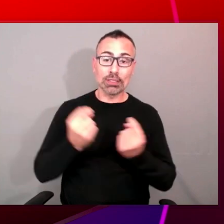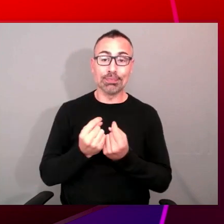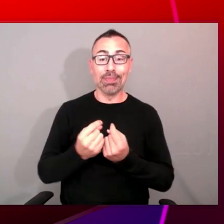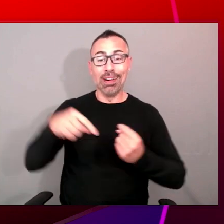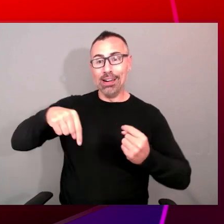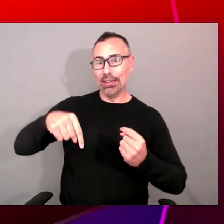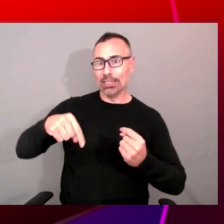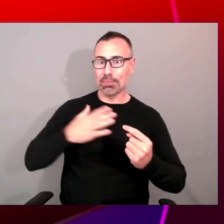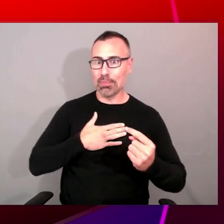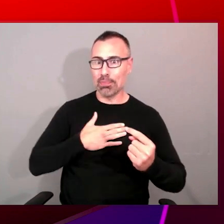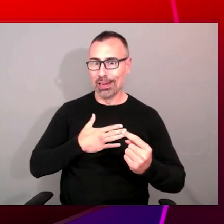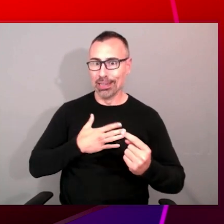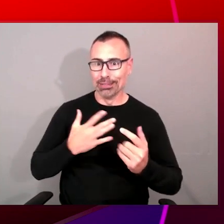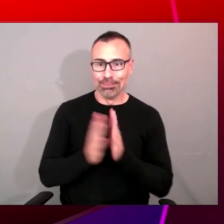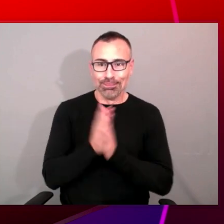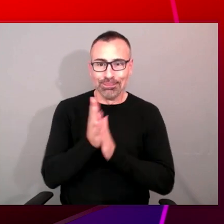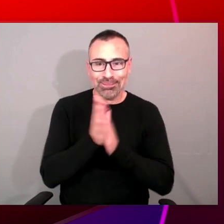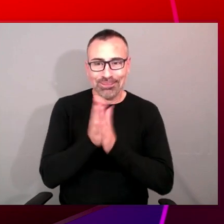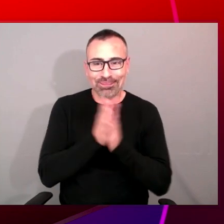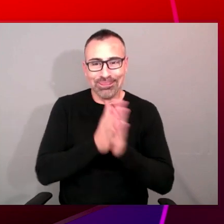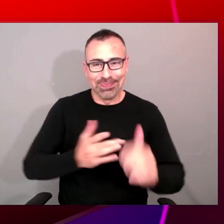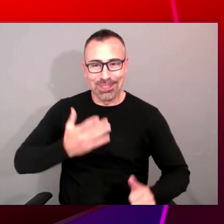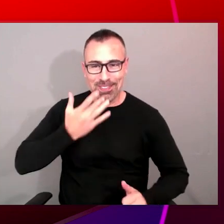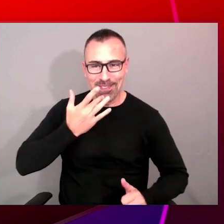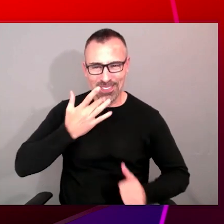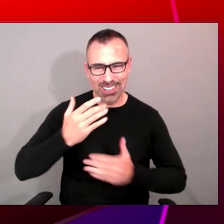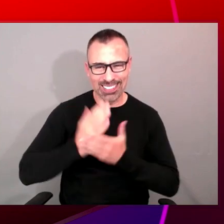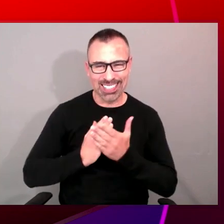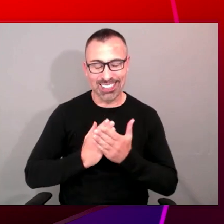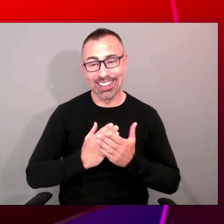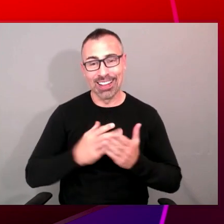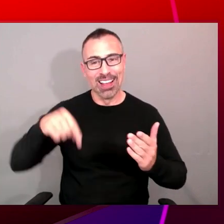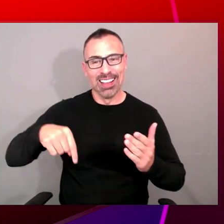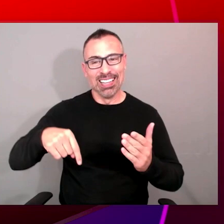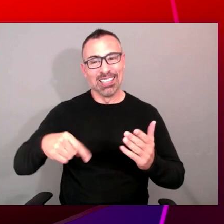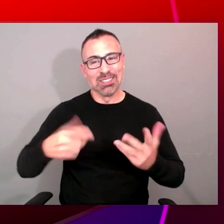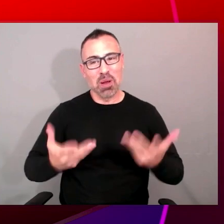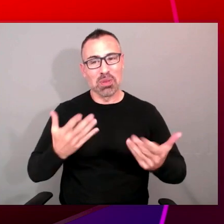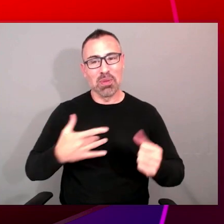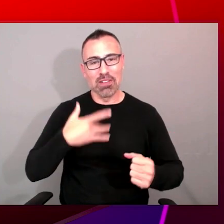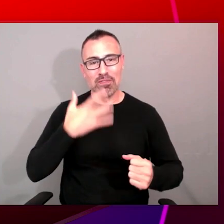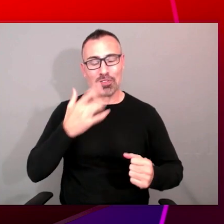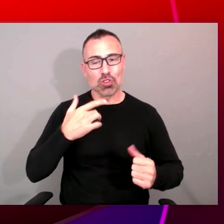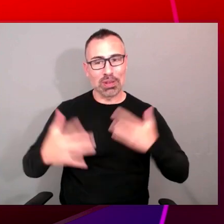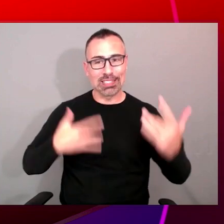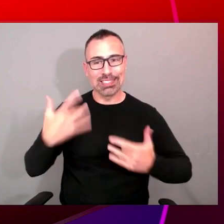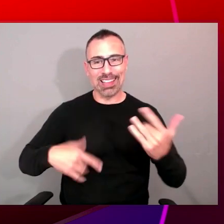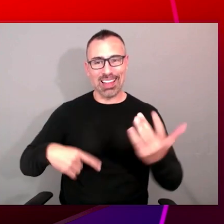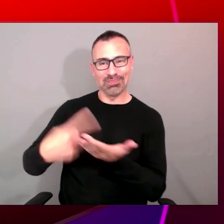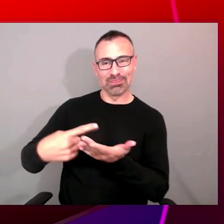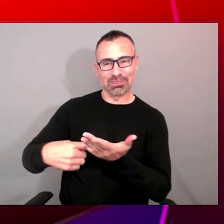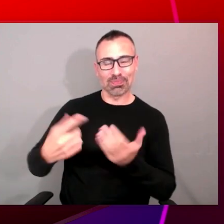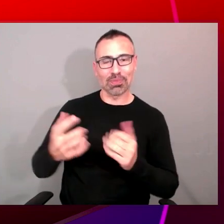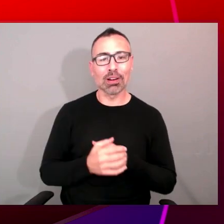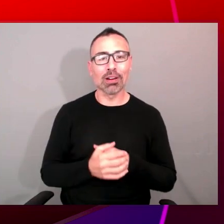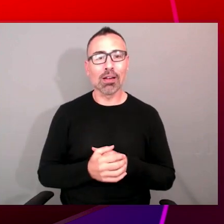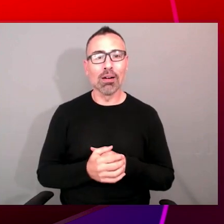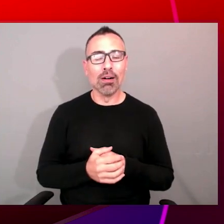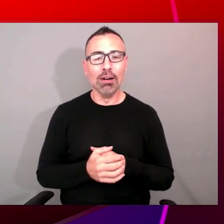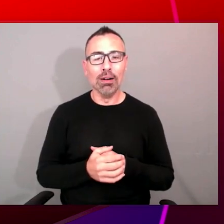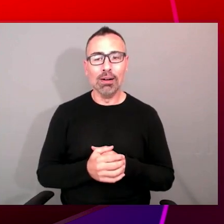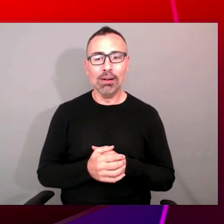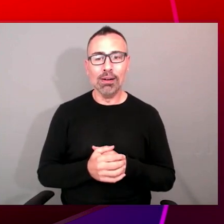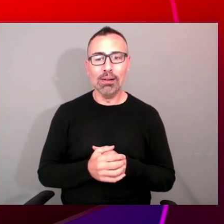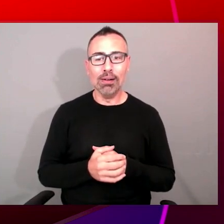looking forward to all day today. It's probably my favorite segment, so I'm excited to talk about this. We